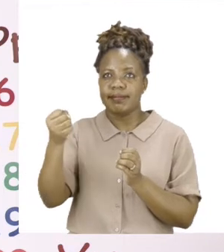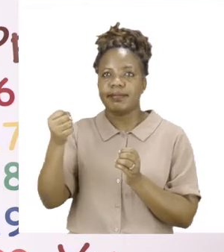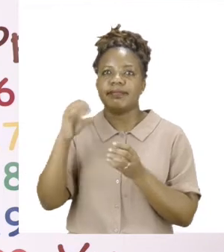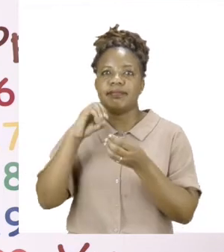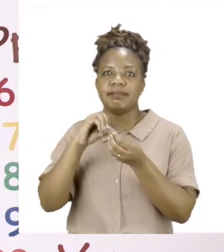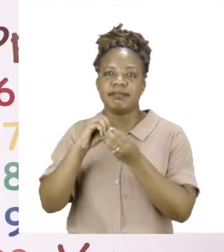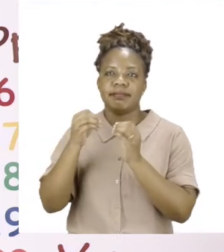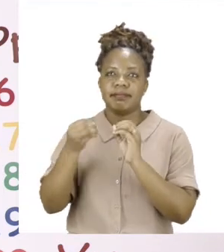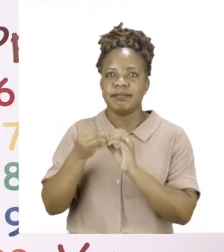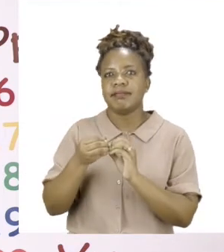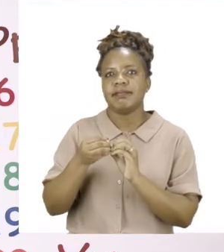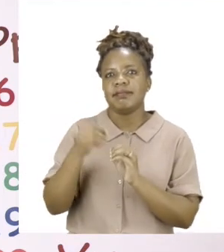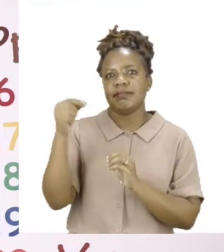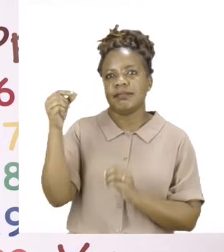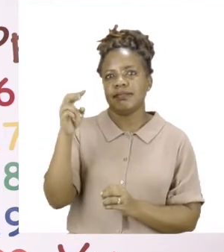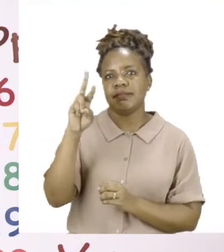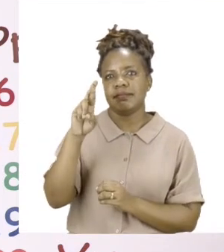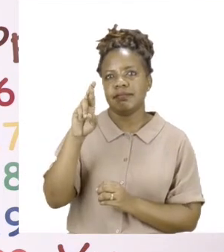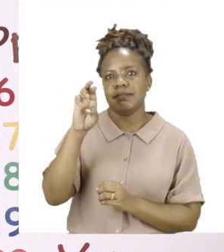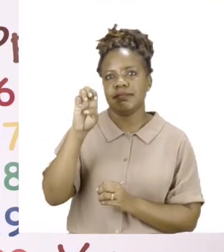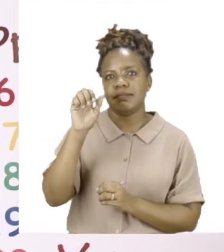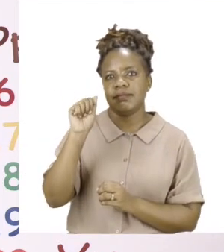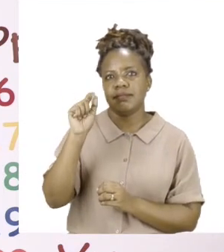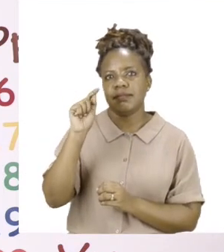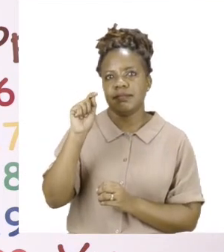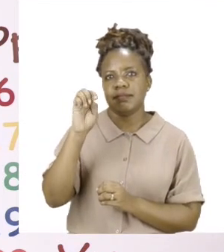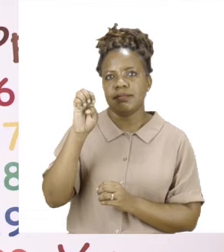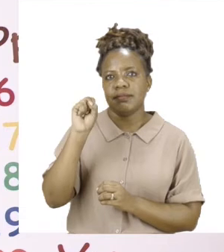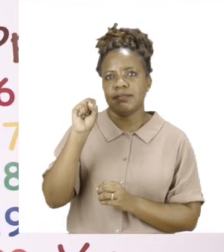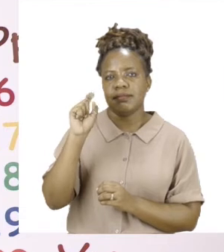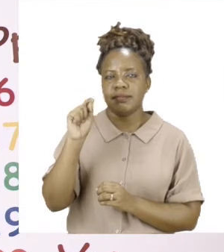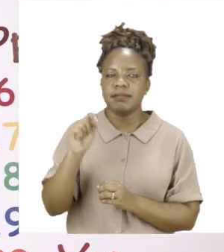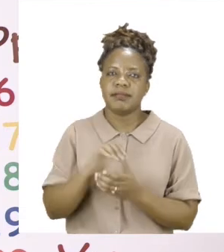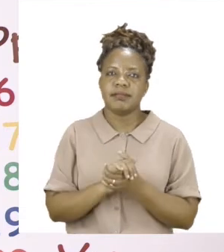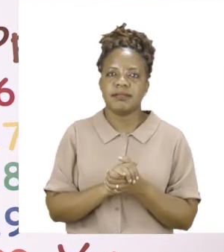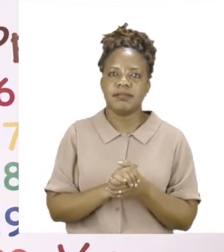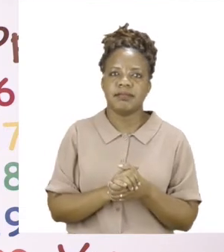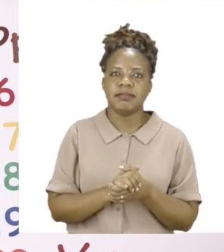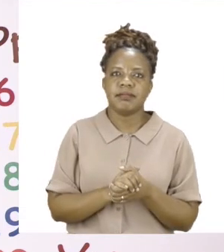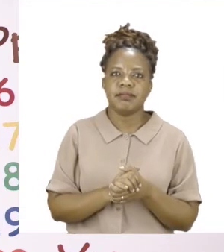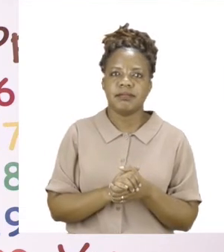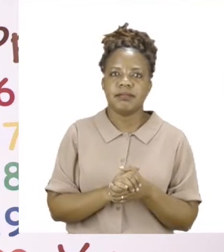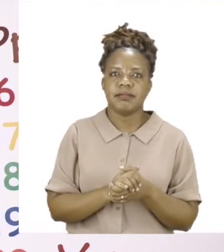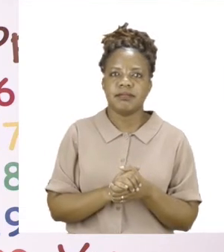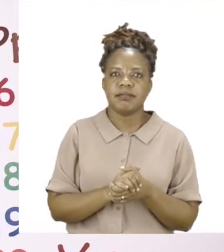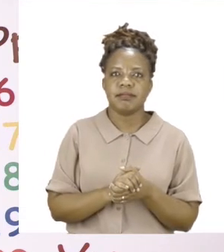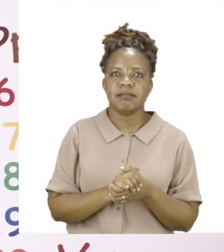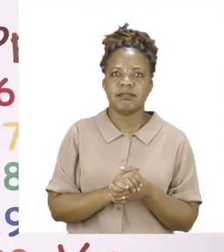us find the numbers. How are we going to do it? We're going to ask him to show us his